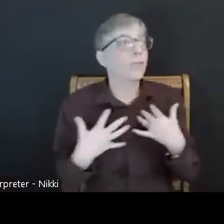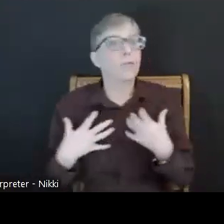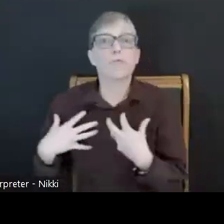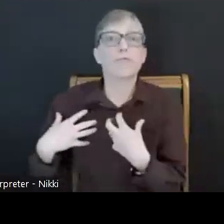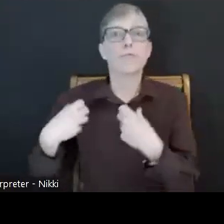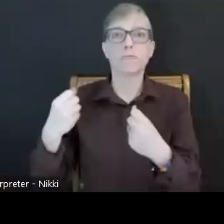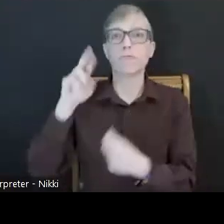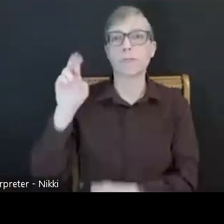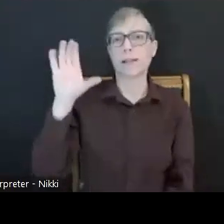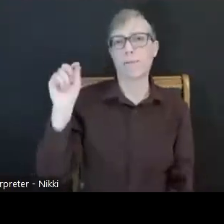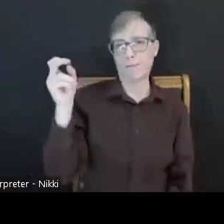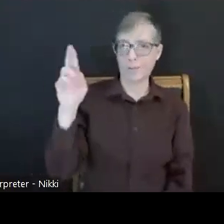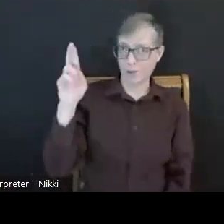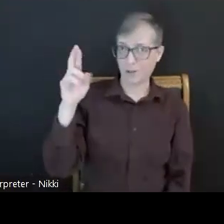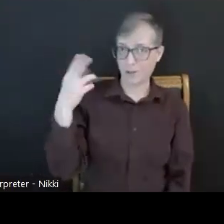people essentially